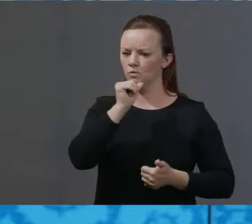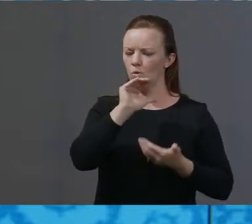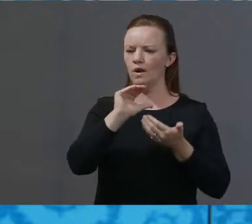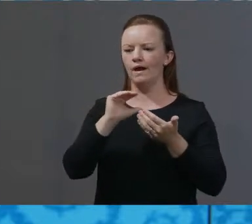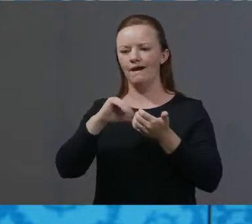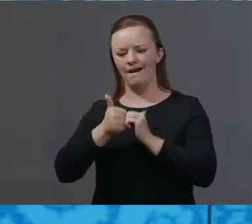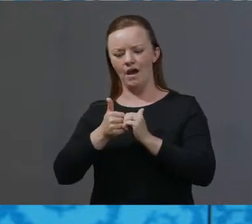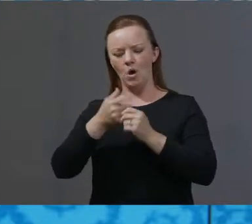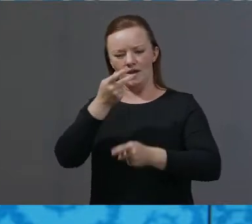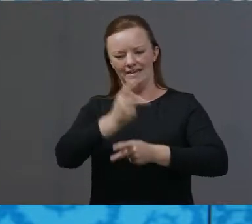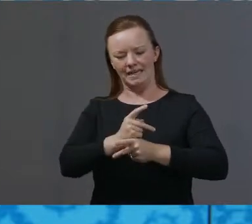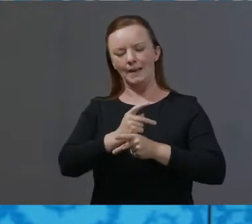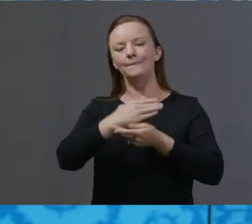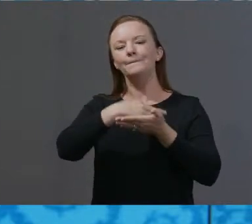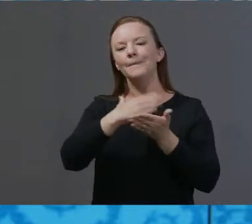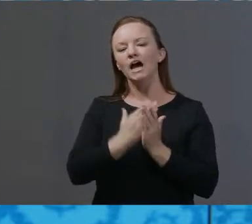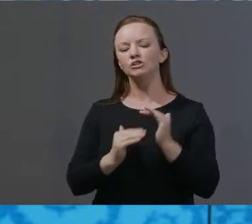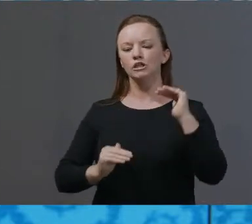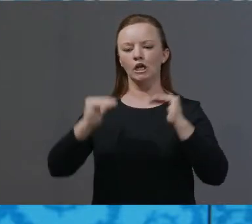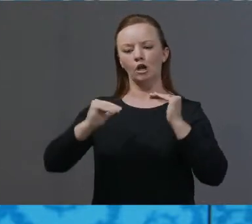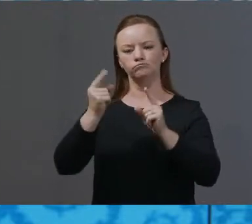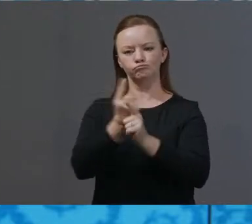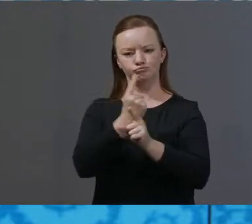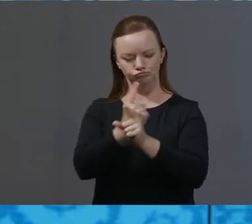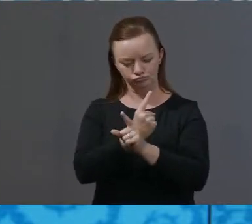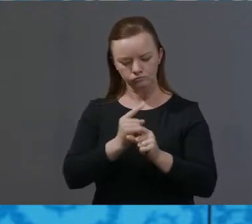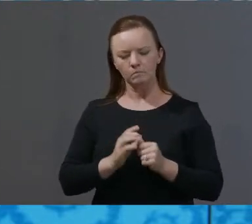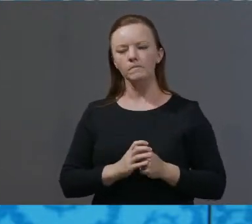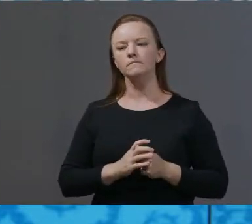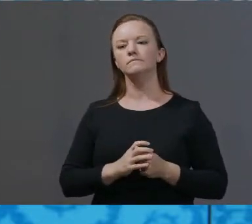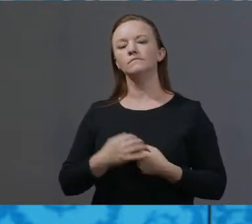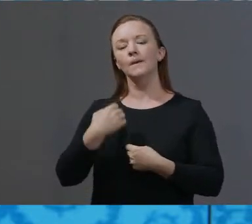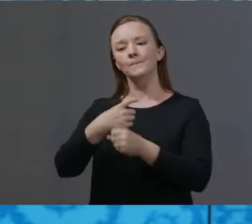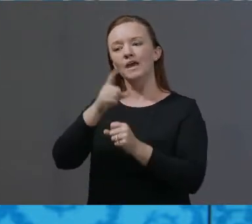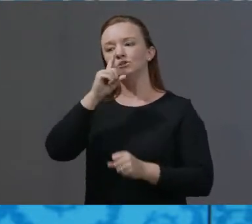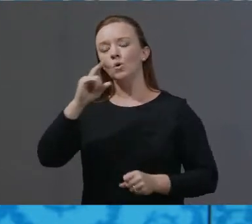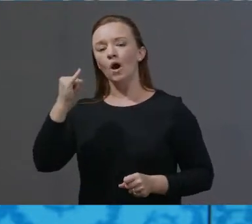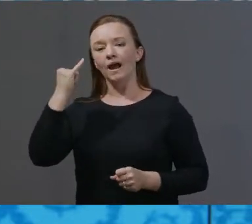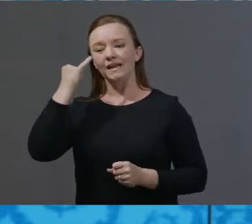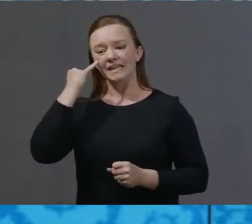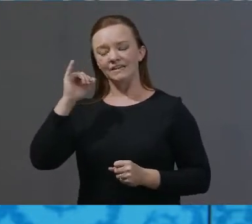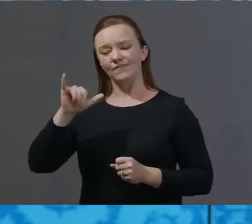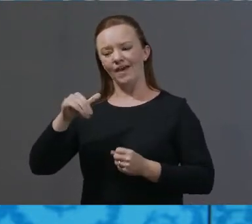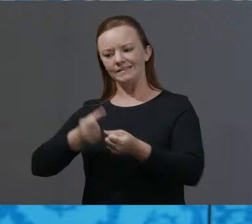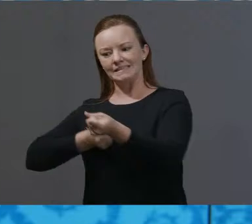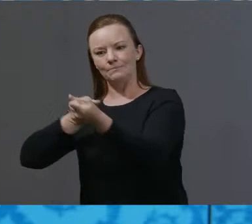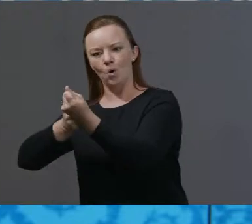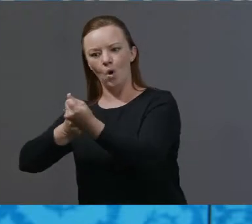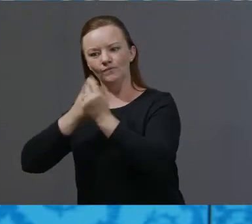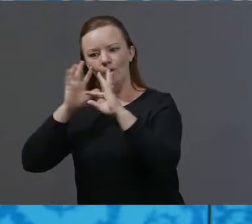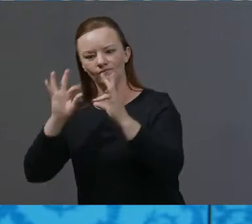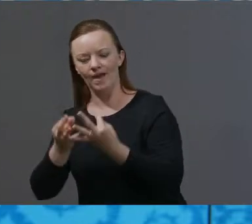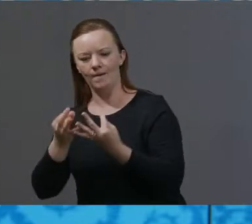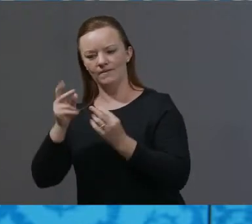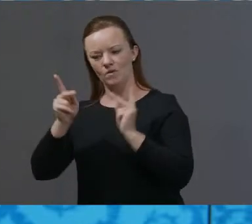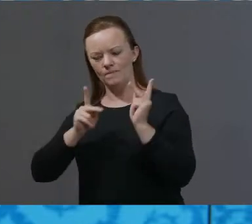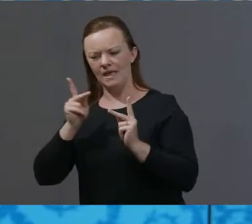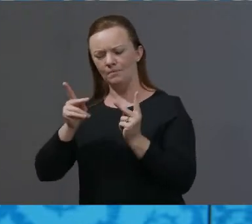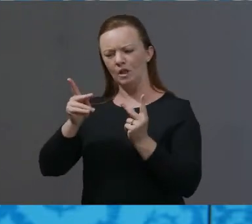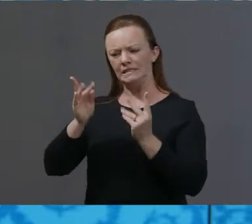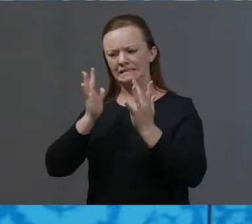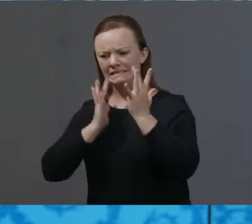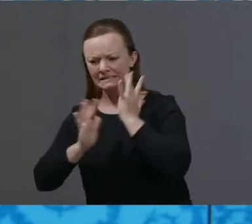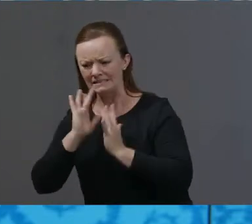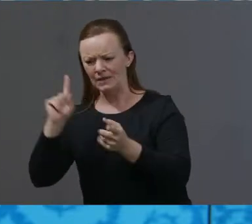our budget, to make sure that when the social safety net was stretched, that we had the dollars available.